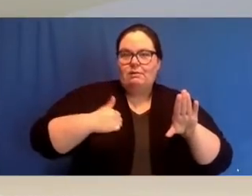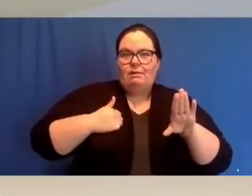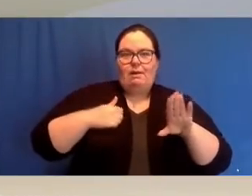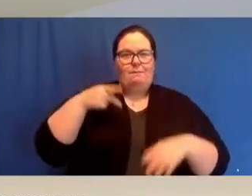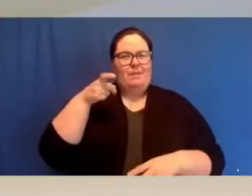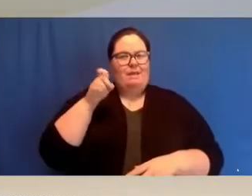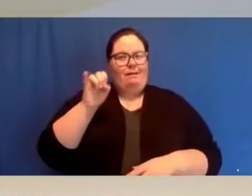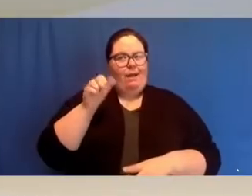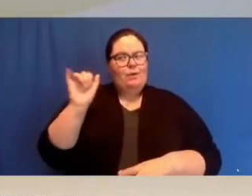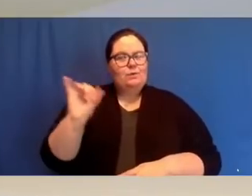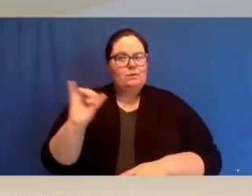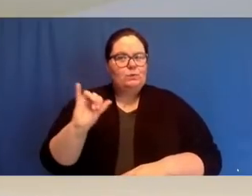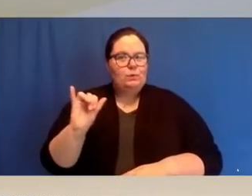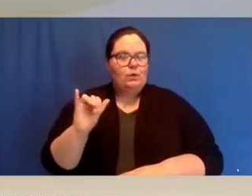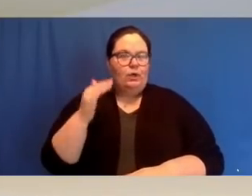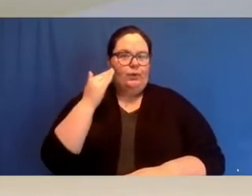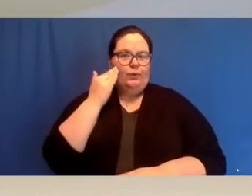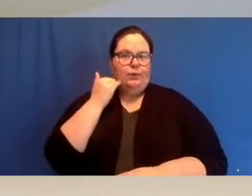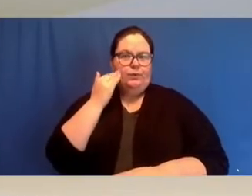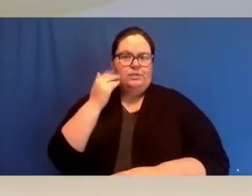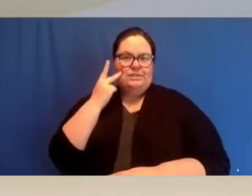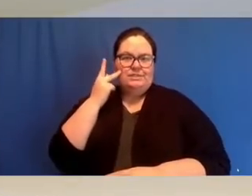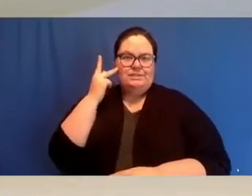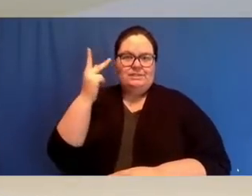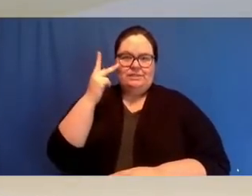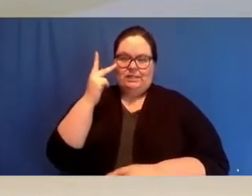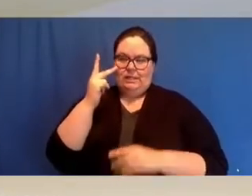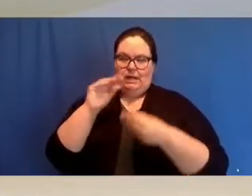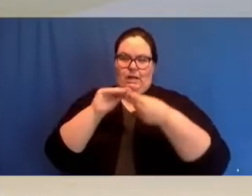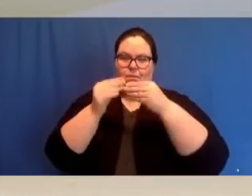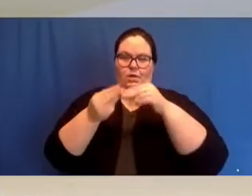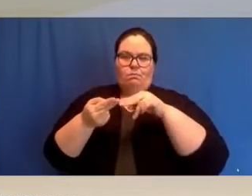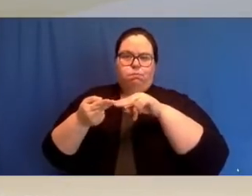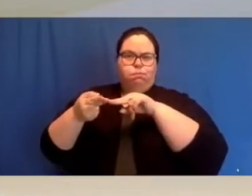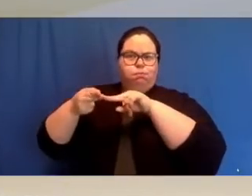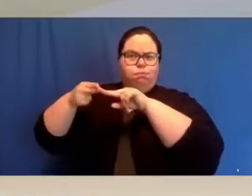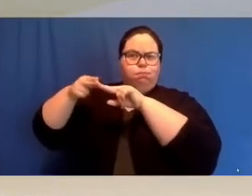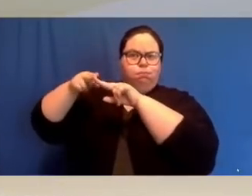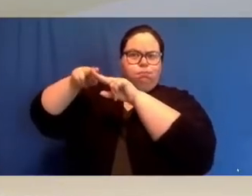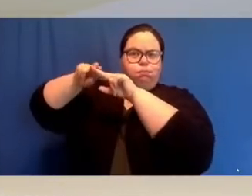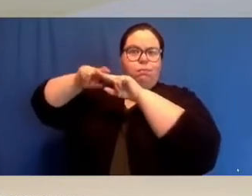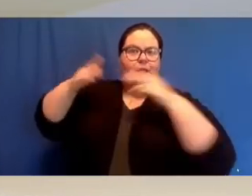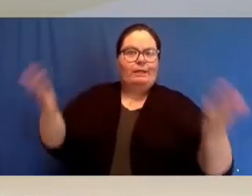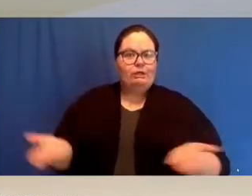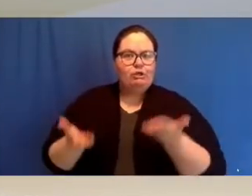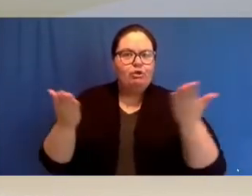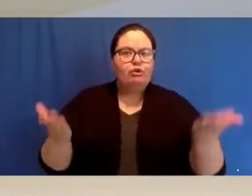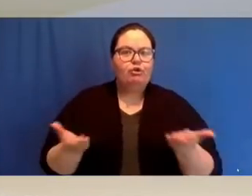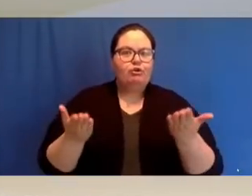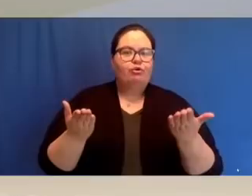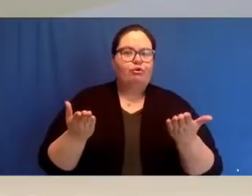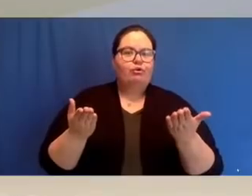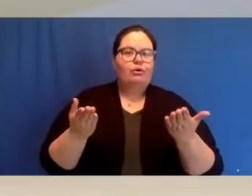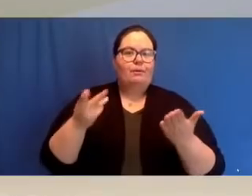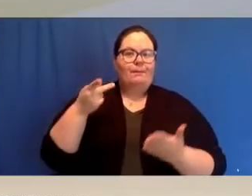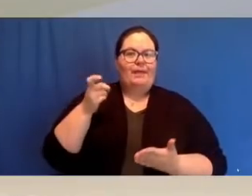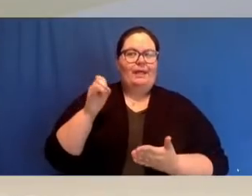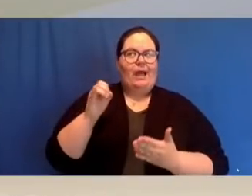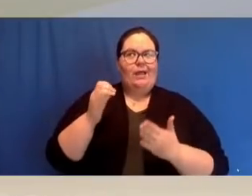few days, we have seen a spike in cases here in Prince Edward Island, and that news continues